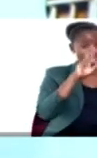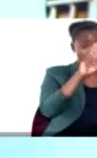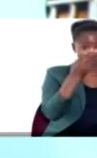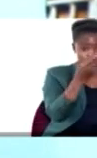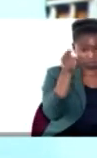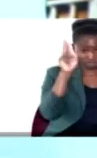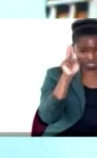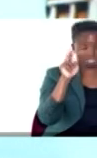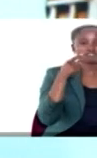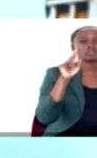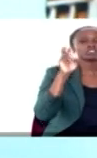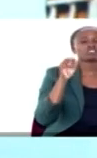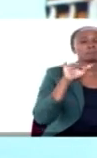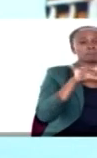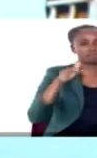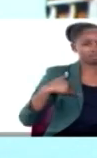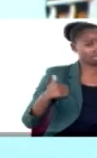the public health system later.